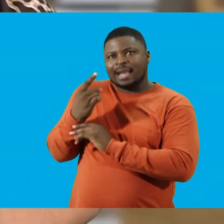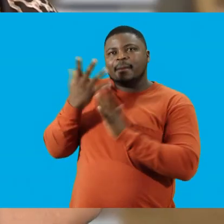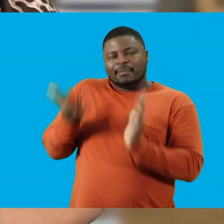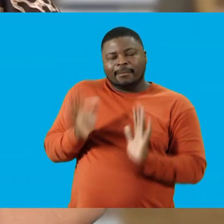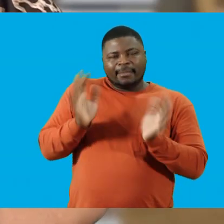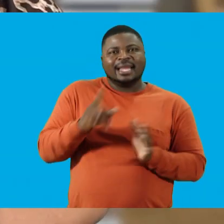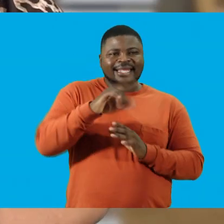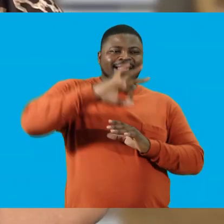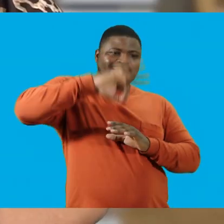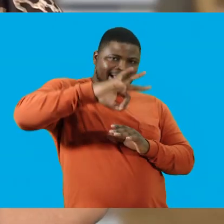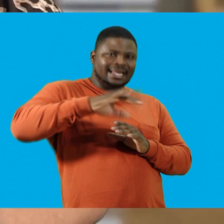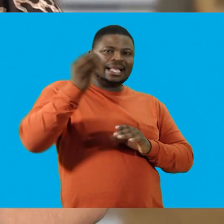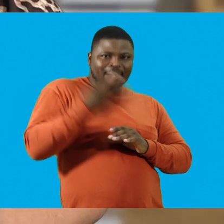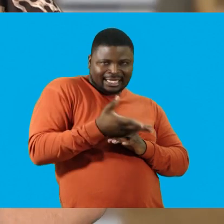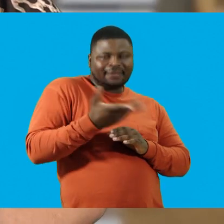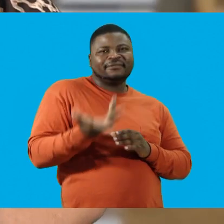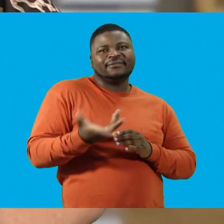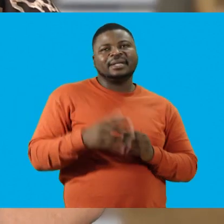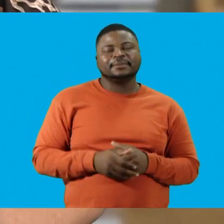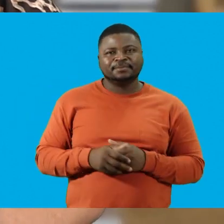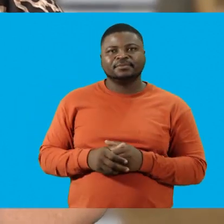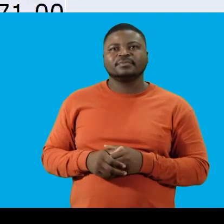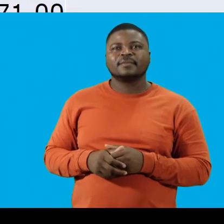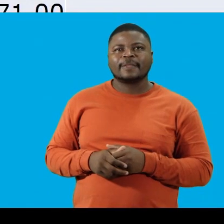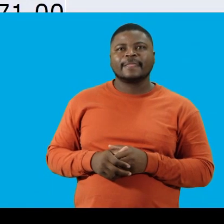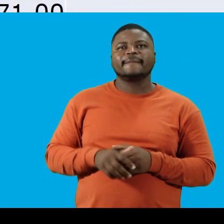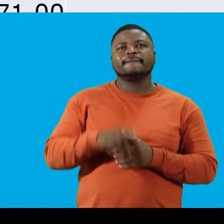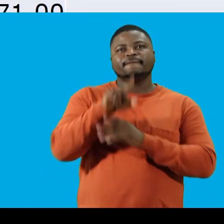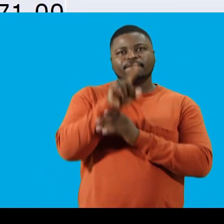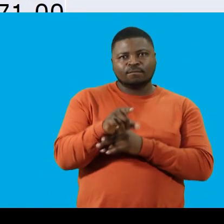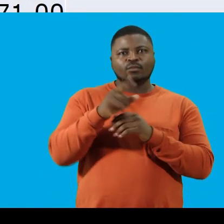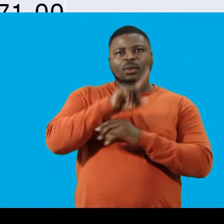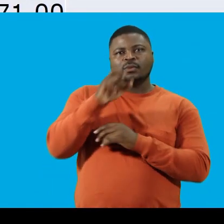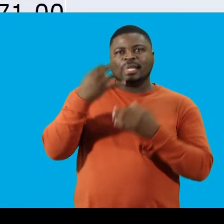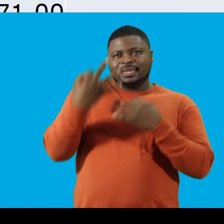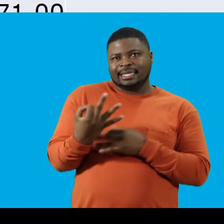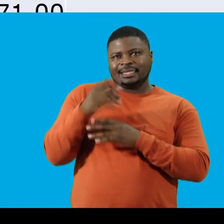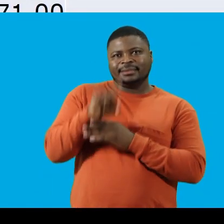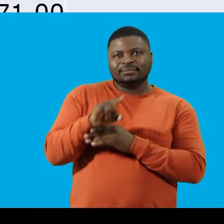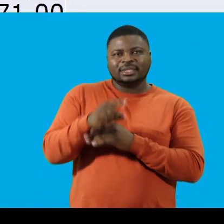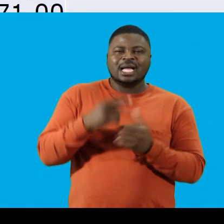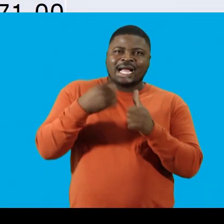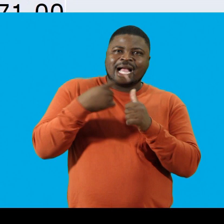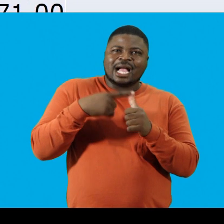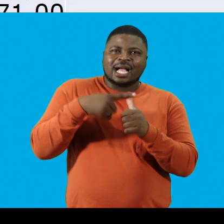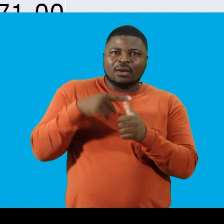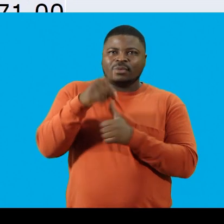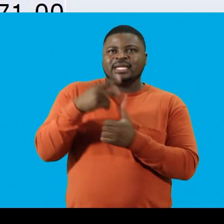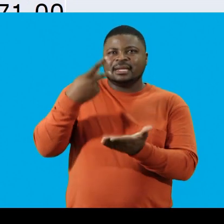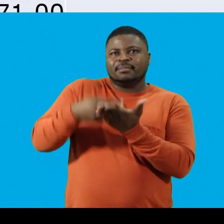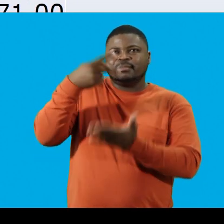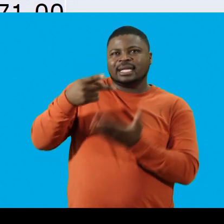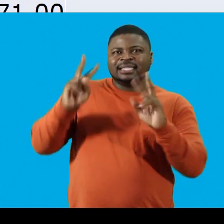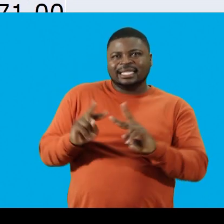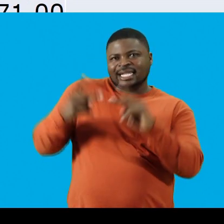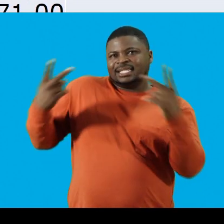third. And then question number 3, calculate the difference in price of a cap